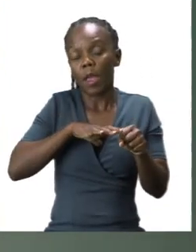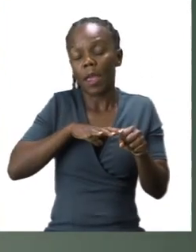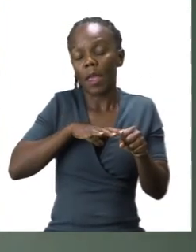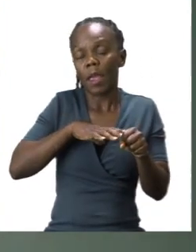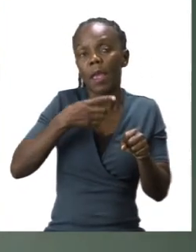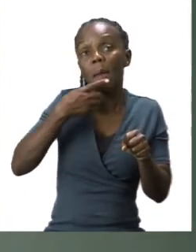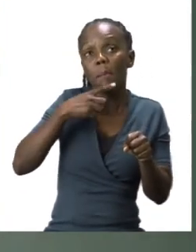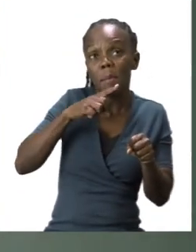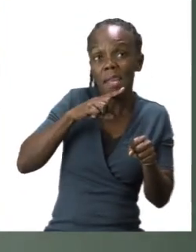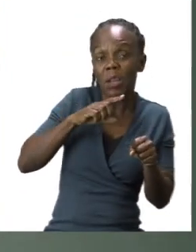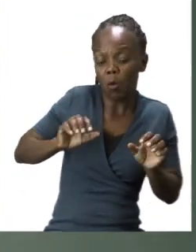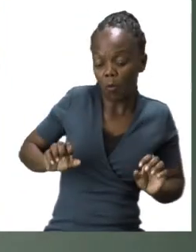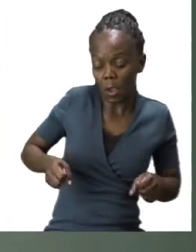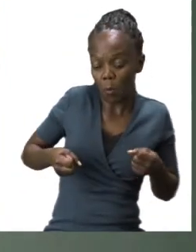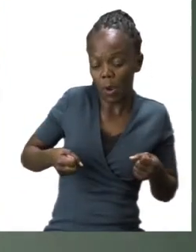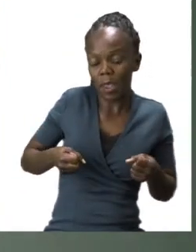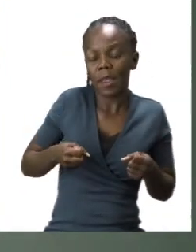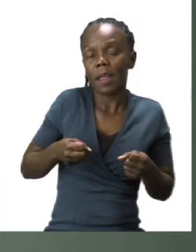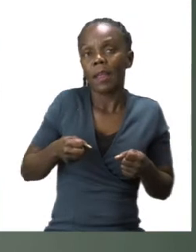bicycle is his,